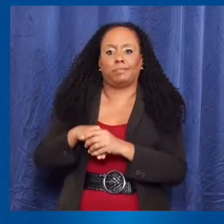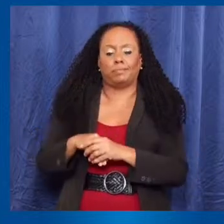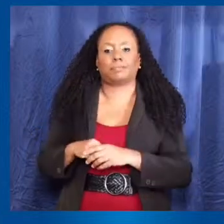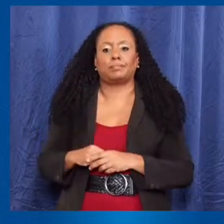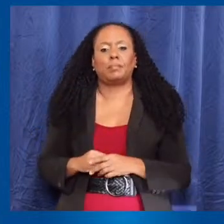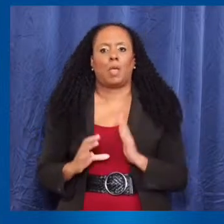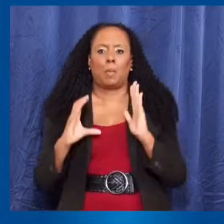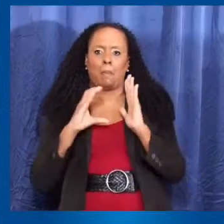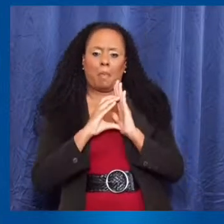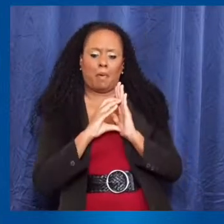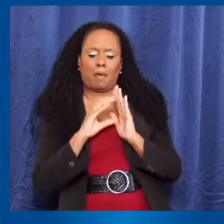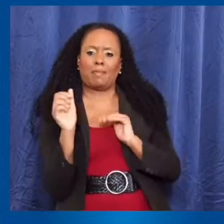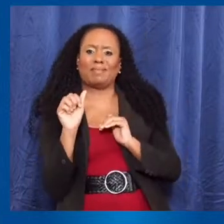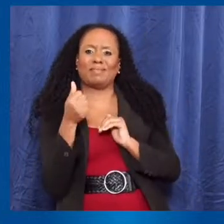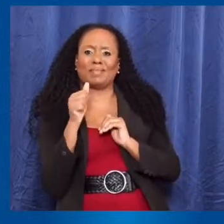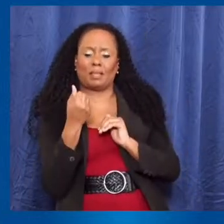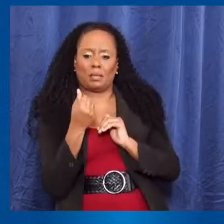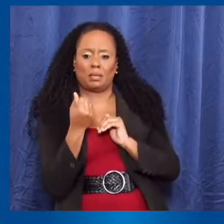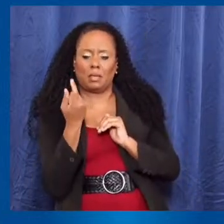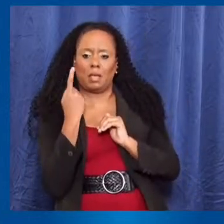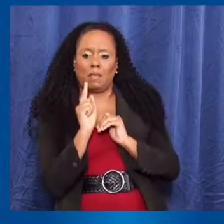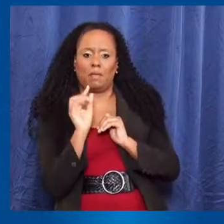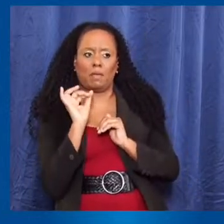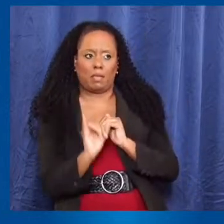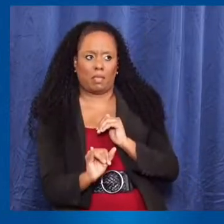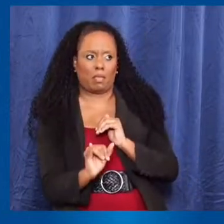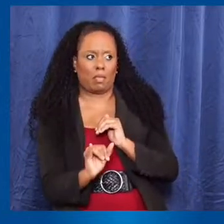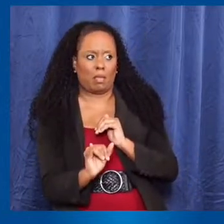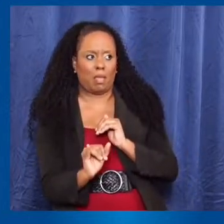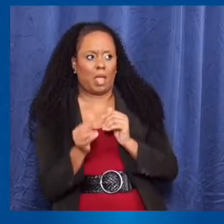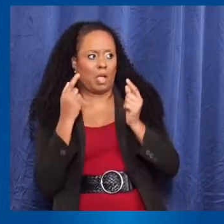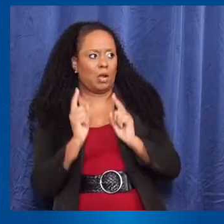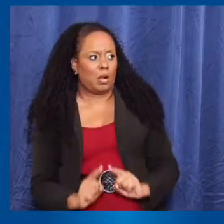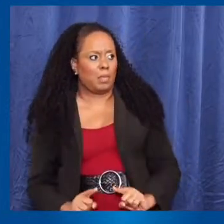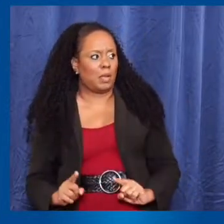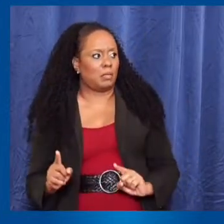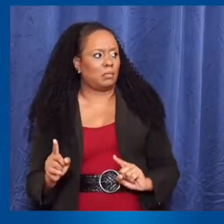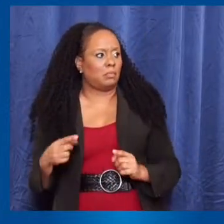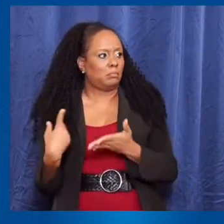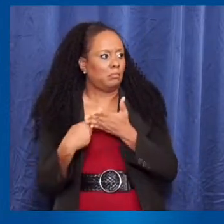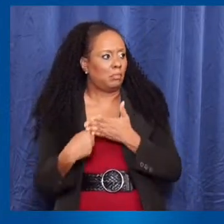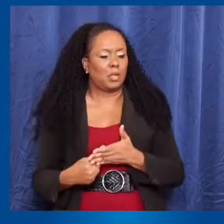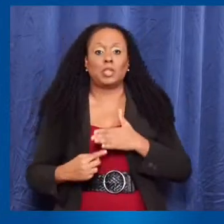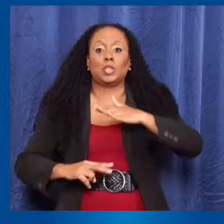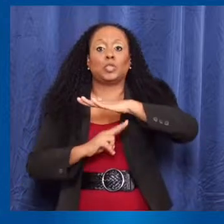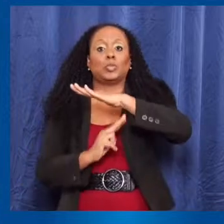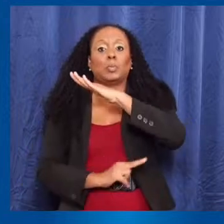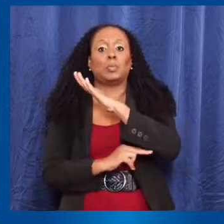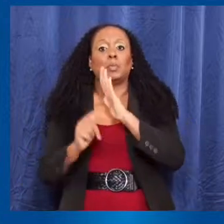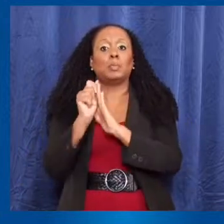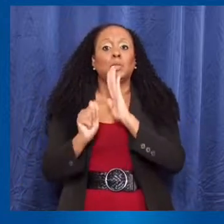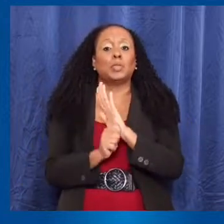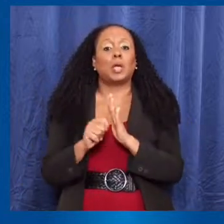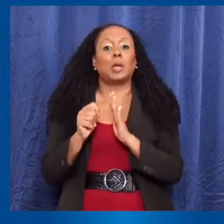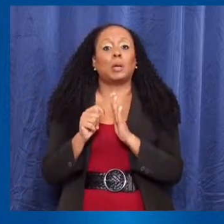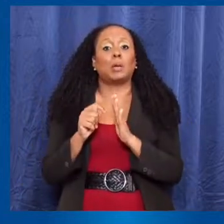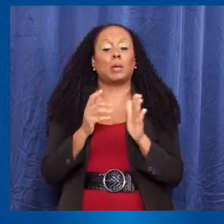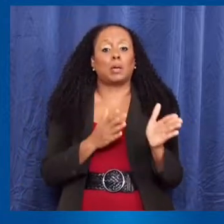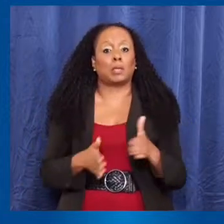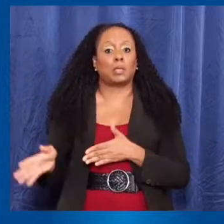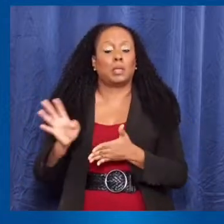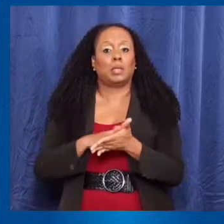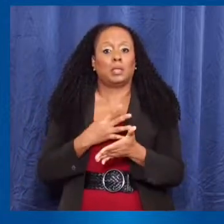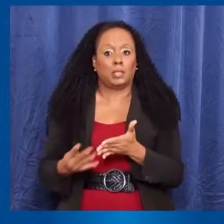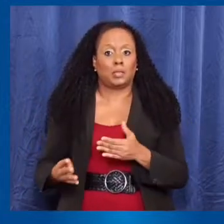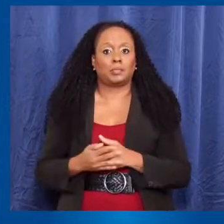10 of the Buenos Aires Declaration speaks specifically to the Bridgingtown agenda. The Cuba CARICOM Summit that we just had here